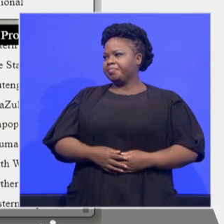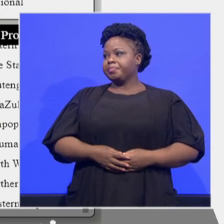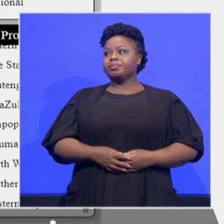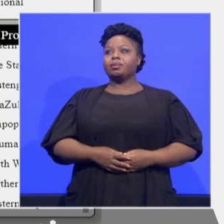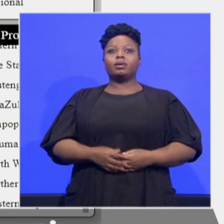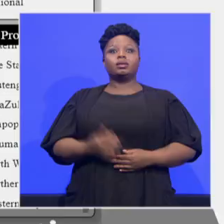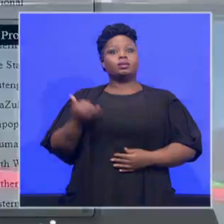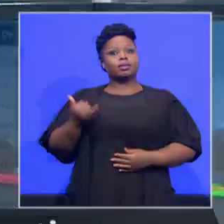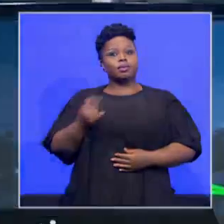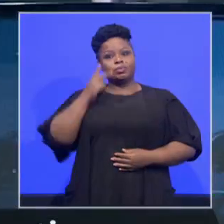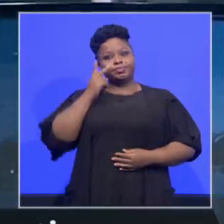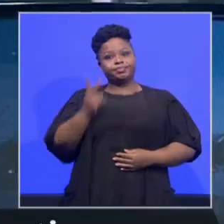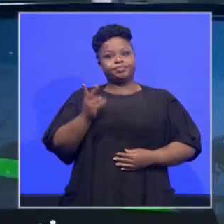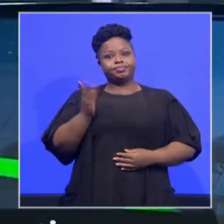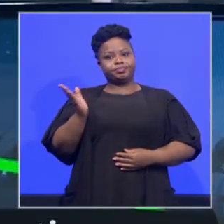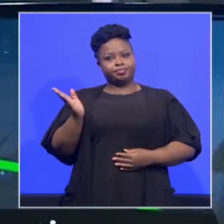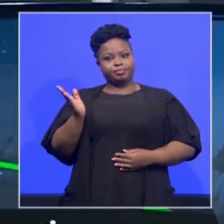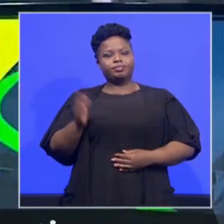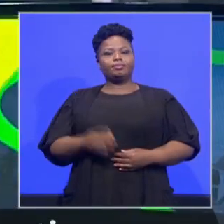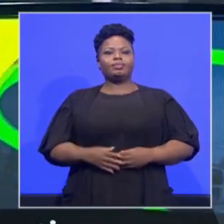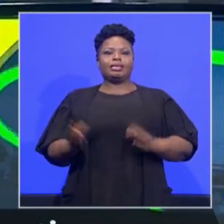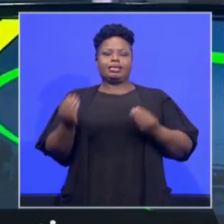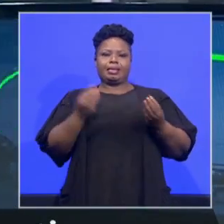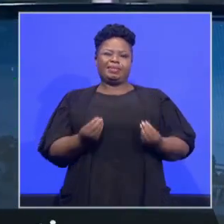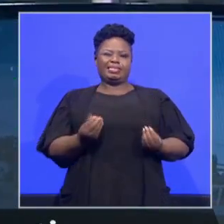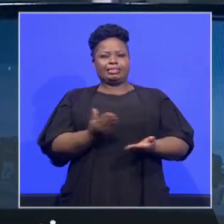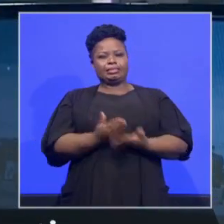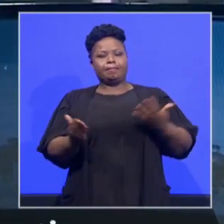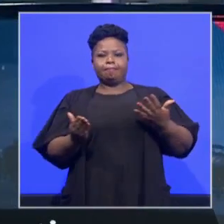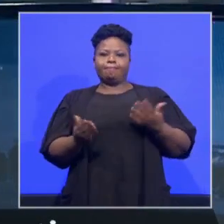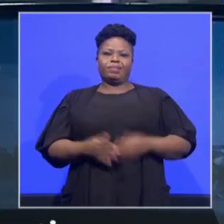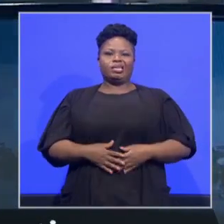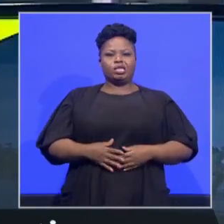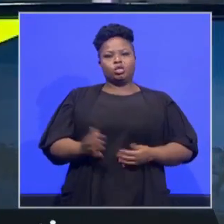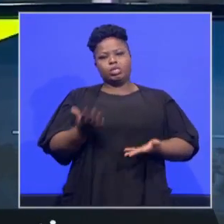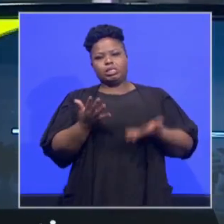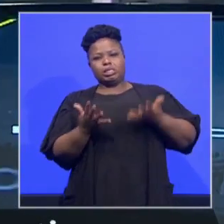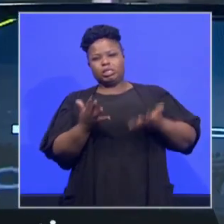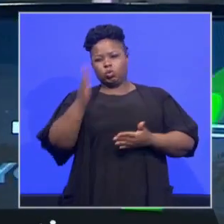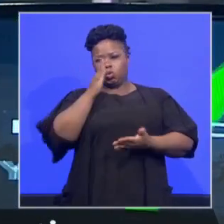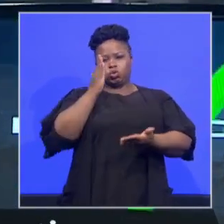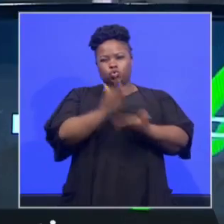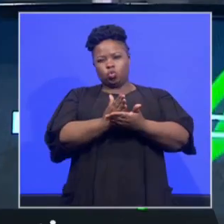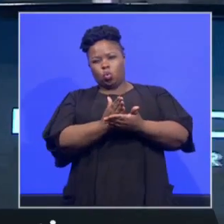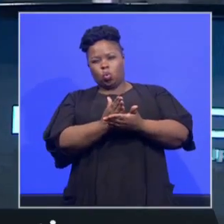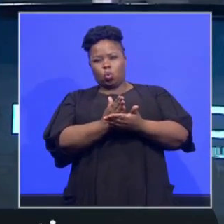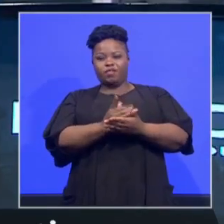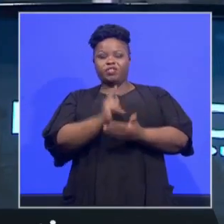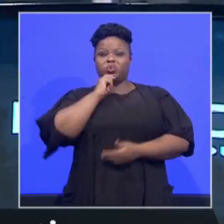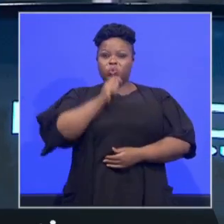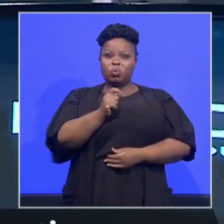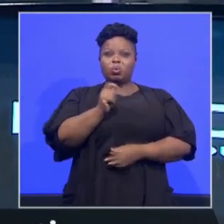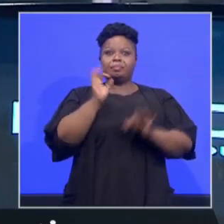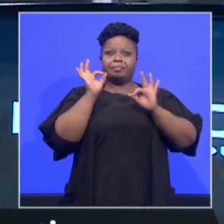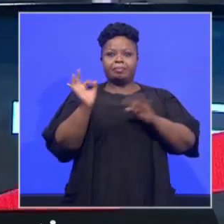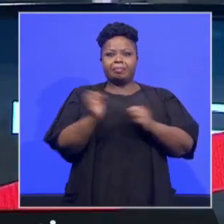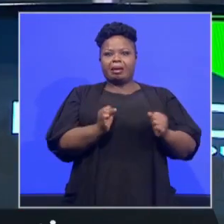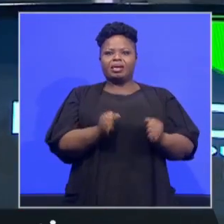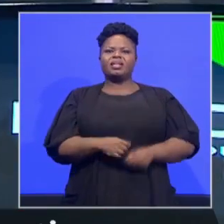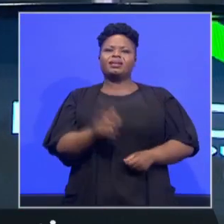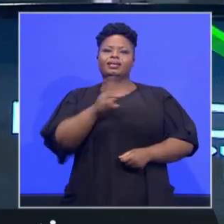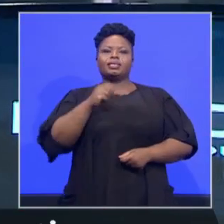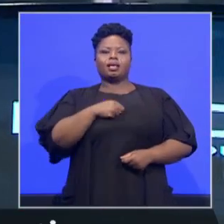here, and where the numbers yet aren't at a stage where we can trigger a level of confidence, is KwaZulu-Natal.